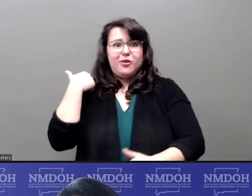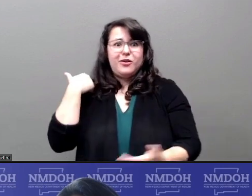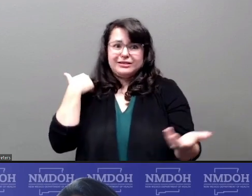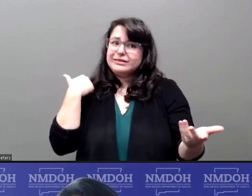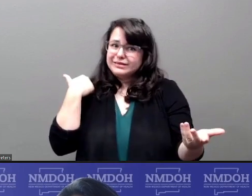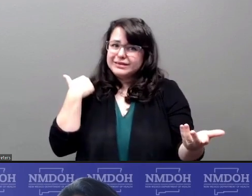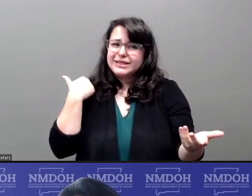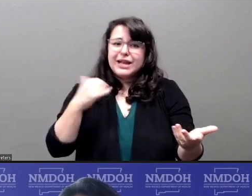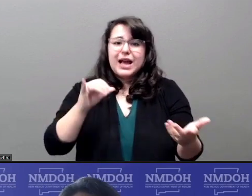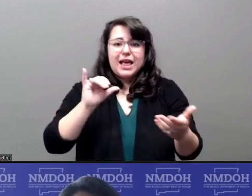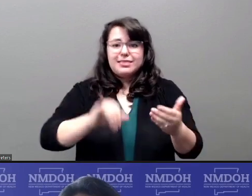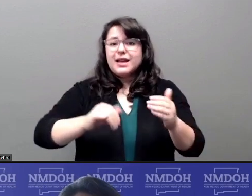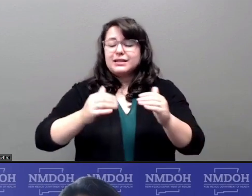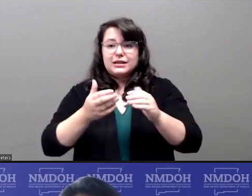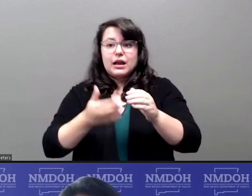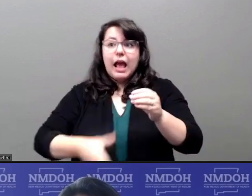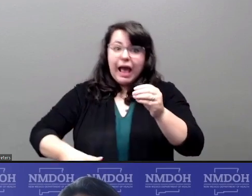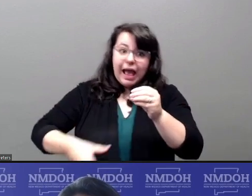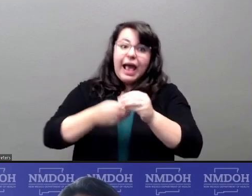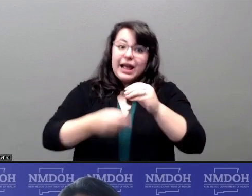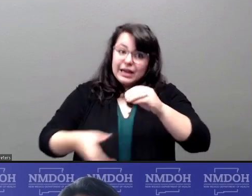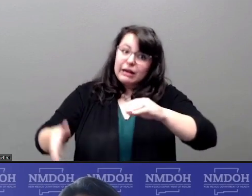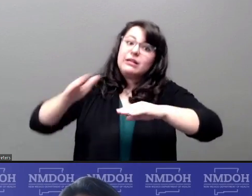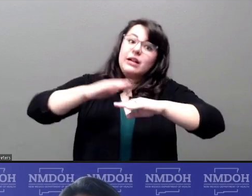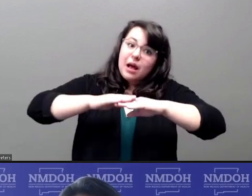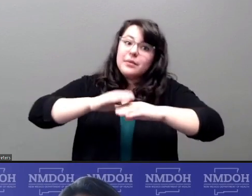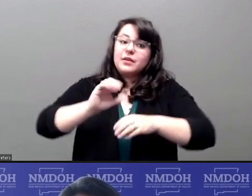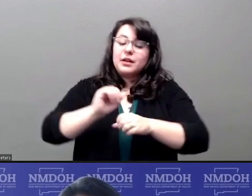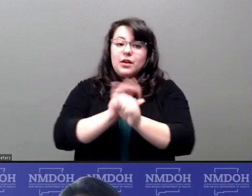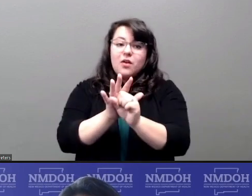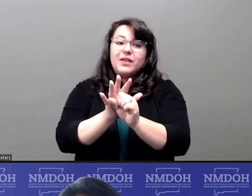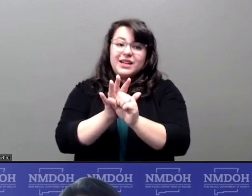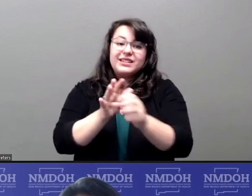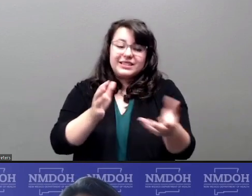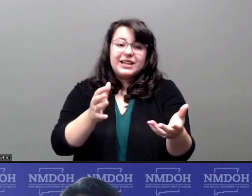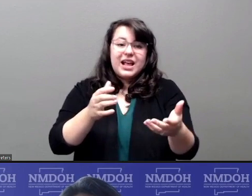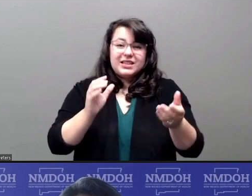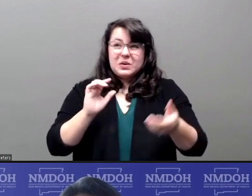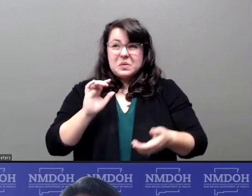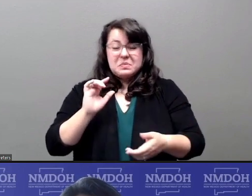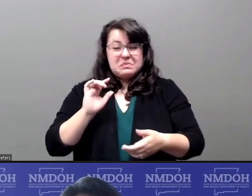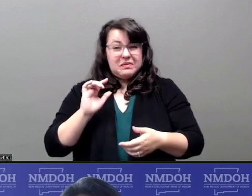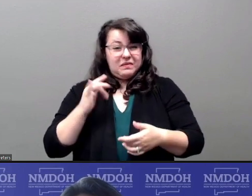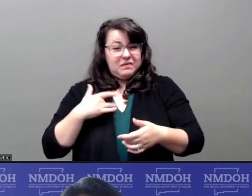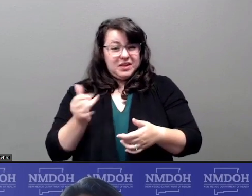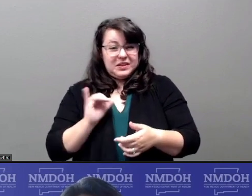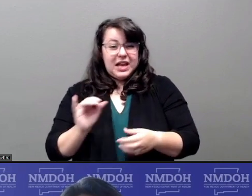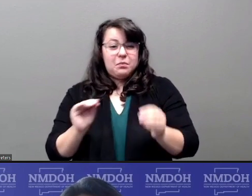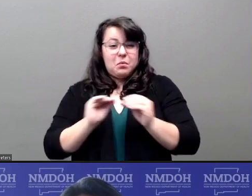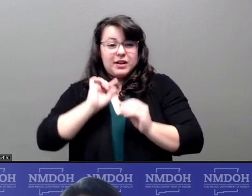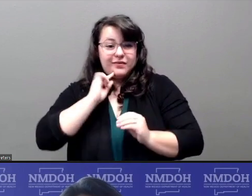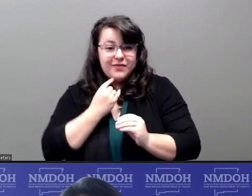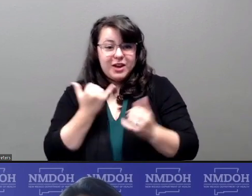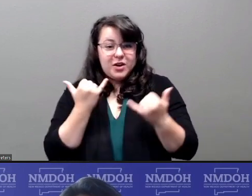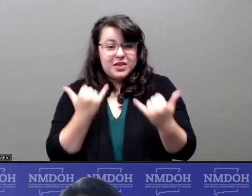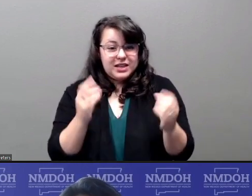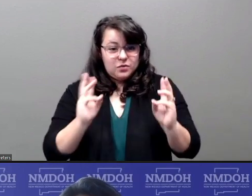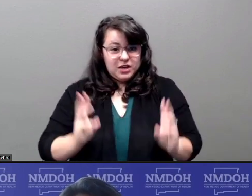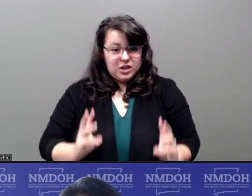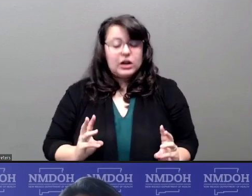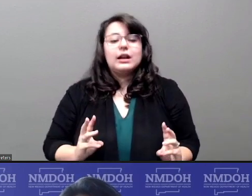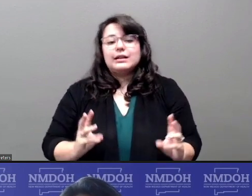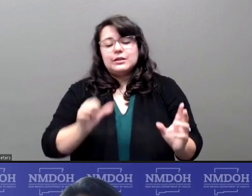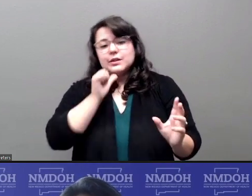on top of the COVID cases that we're seeing that do seem a little bit more severe this winter. So yes, it's unusual. I don't have a theory